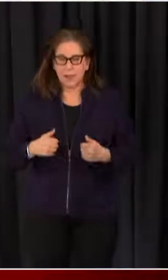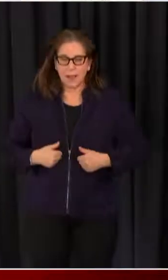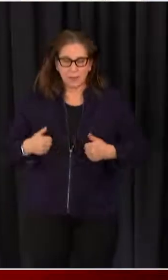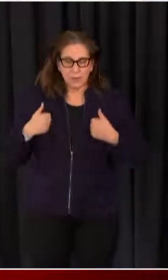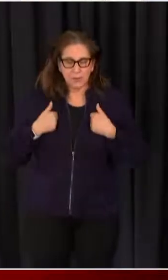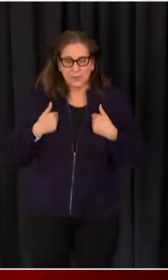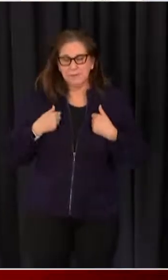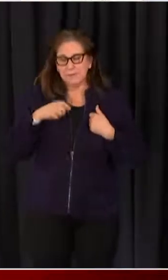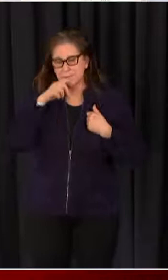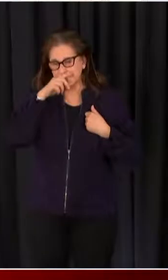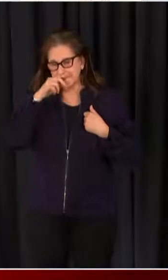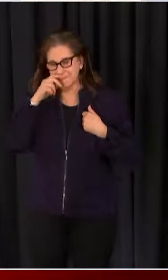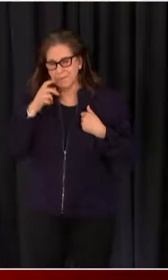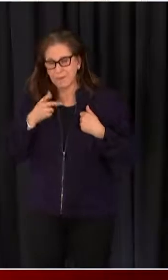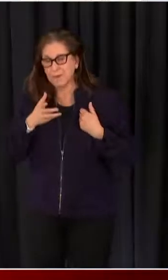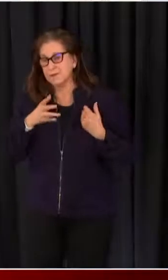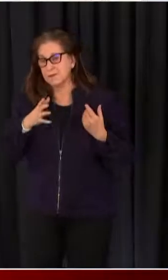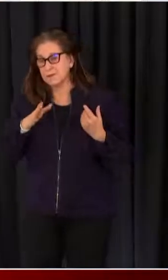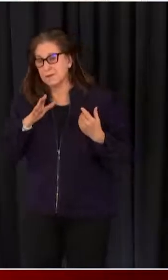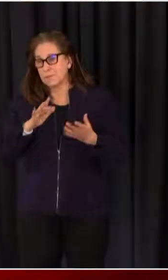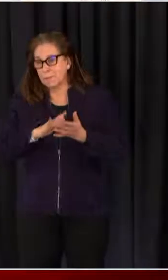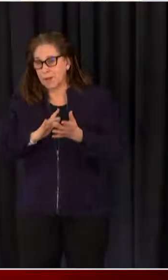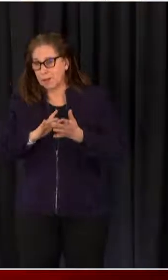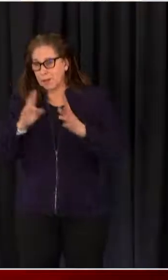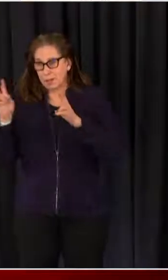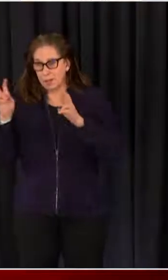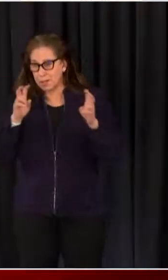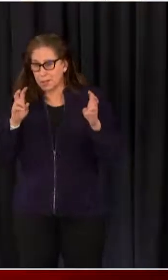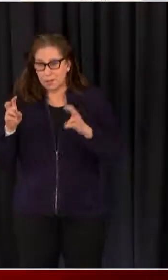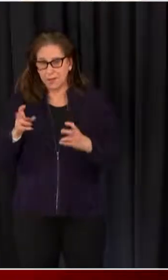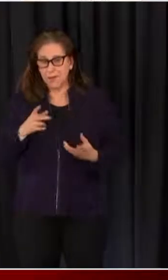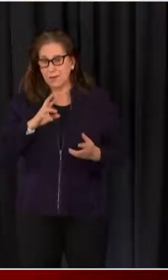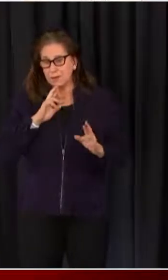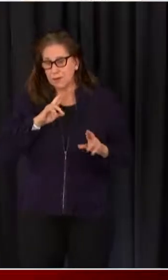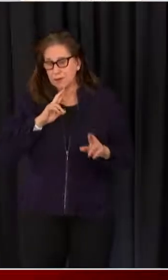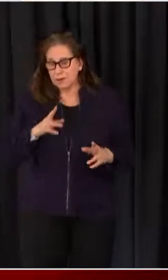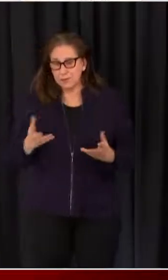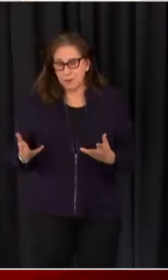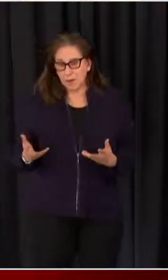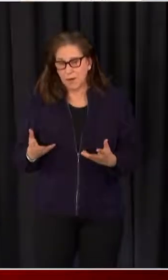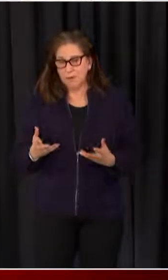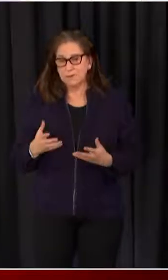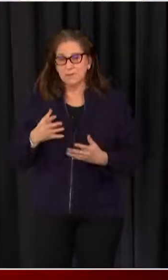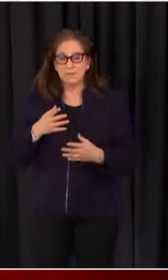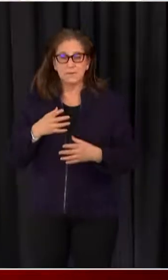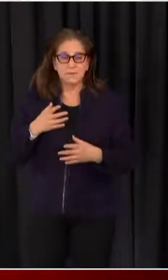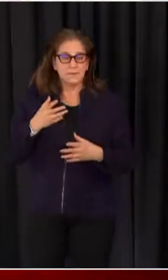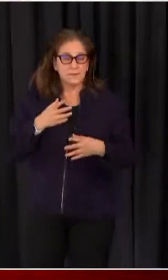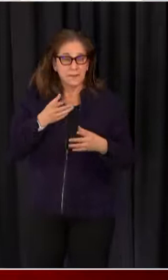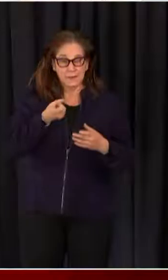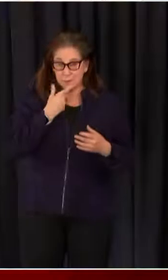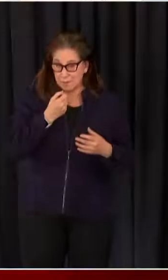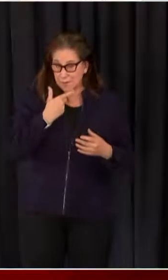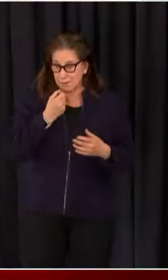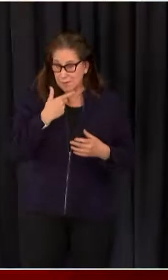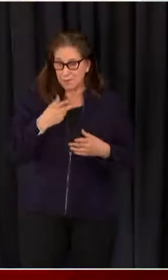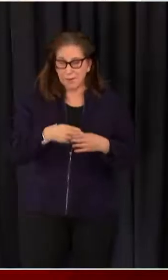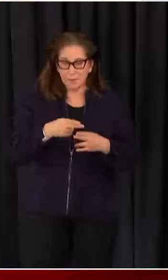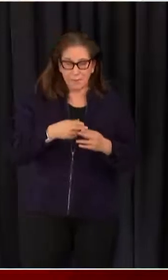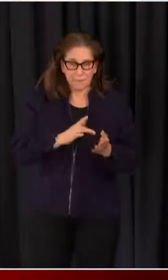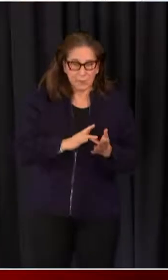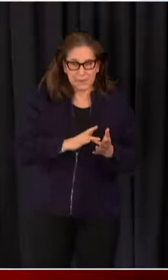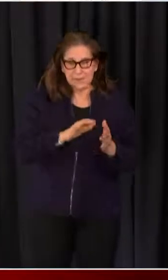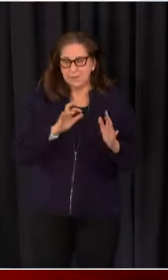Next is any severe reaction to a vaccine, further resident information, name, middle name, last name, and then you're